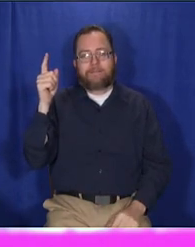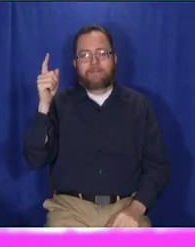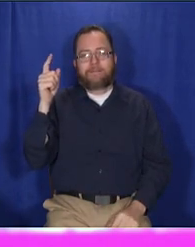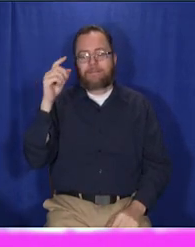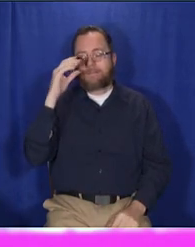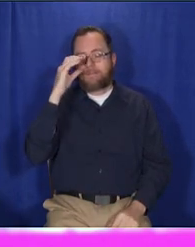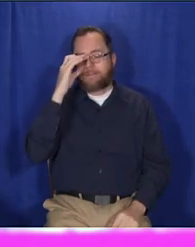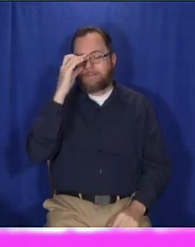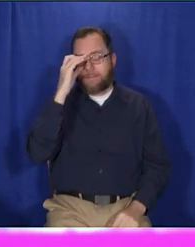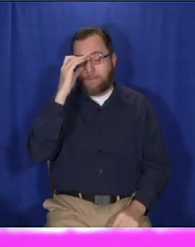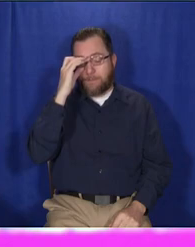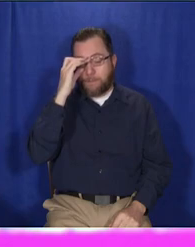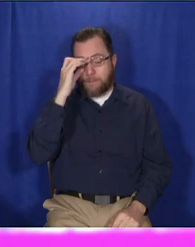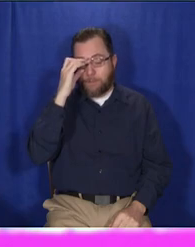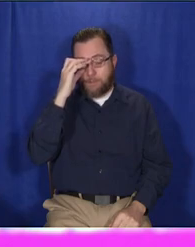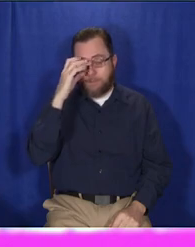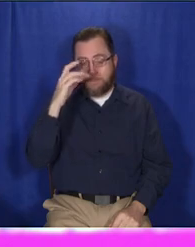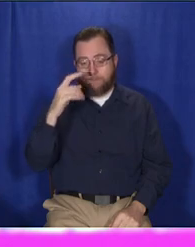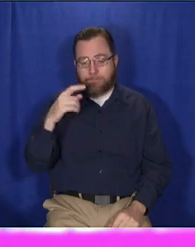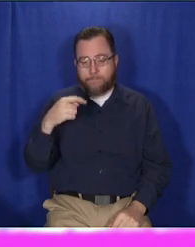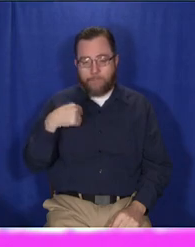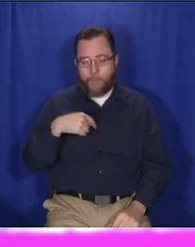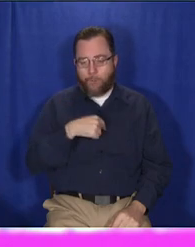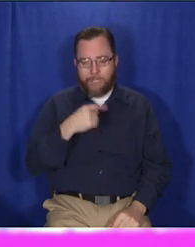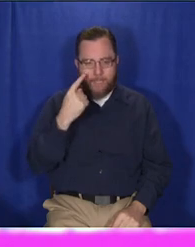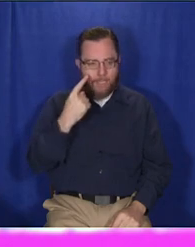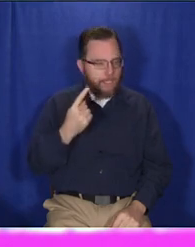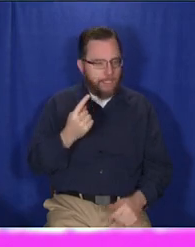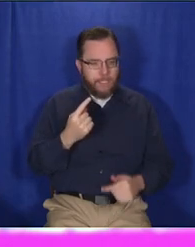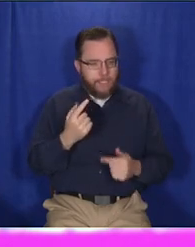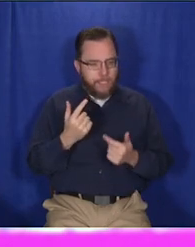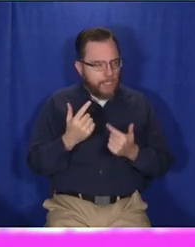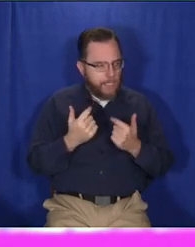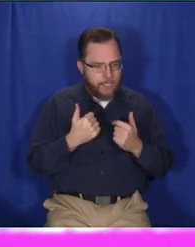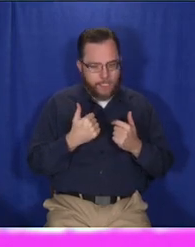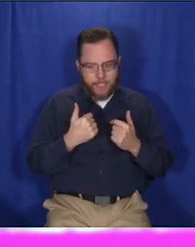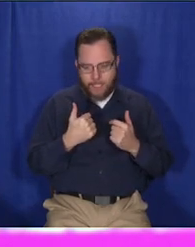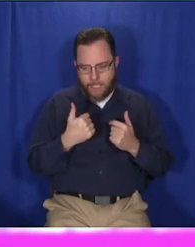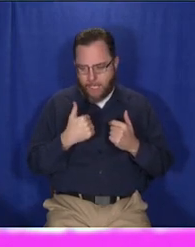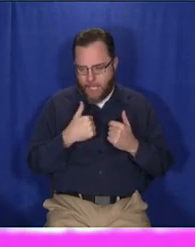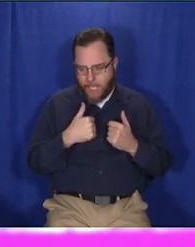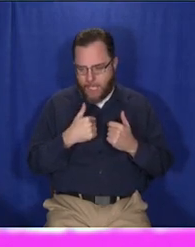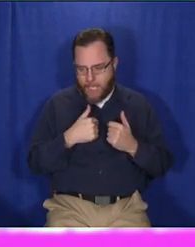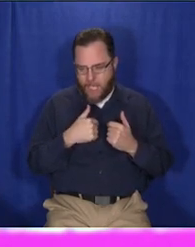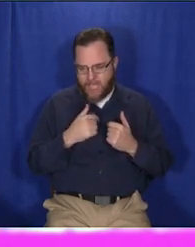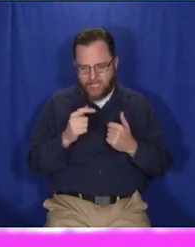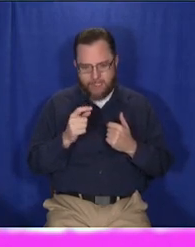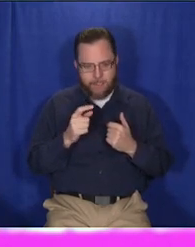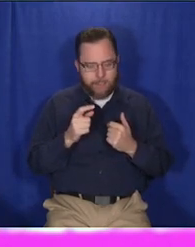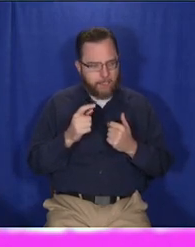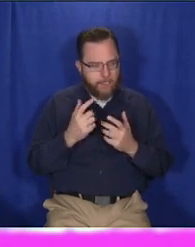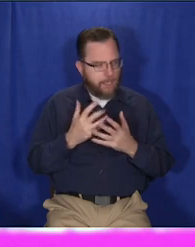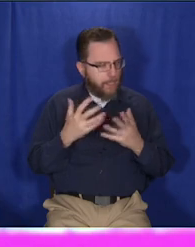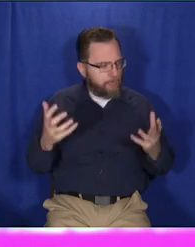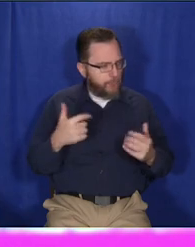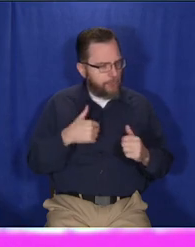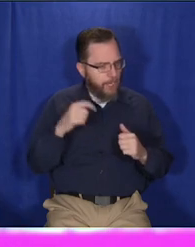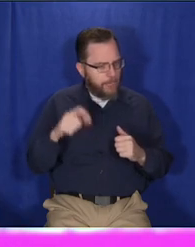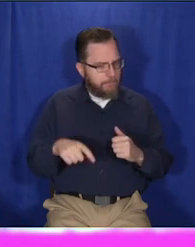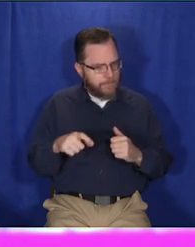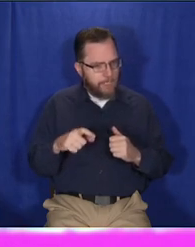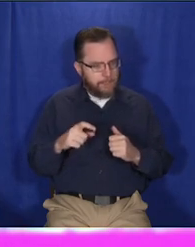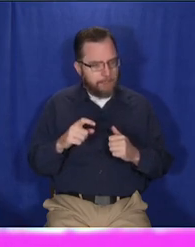Like, instead of asking, how much do I have to give? How much do I have to give? We would be asking, how much do I really need to